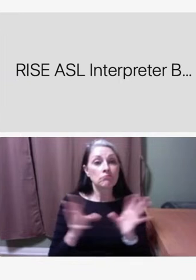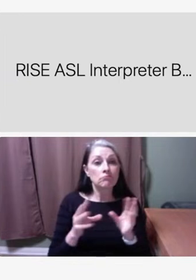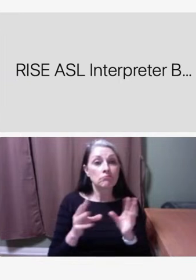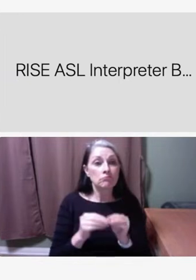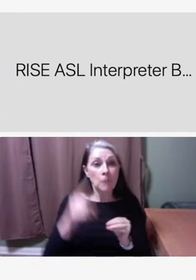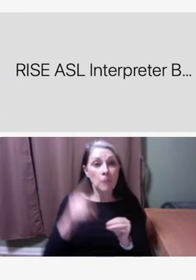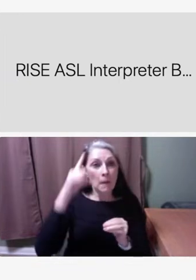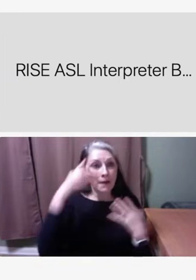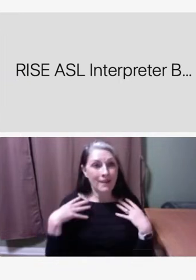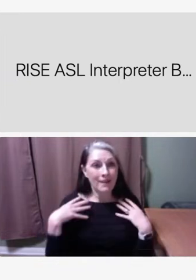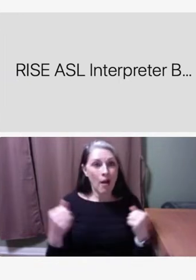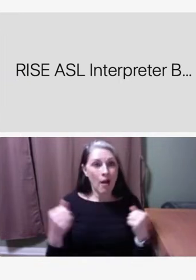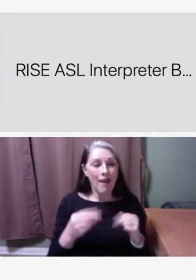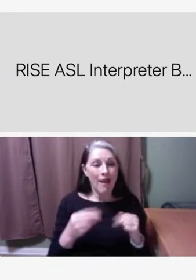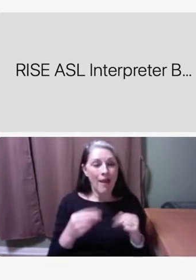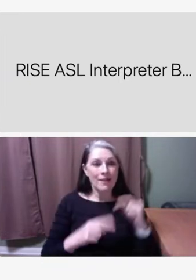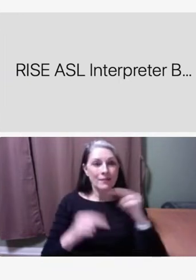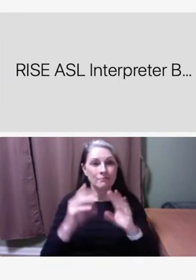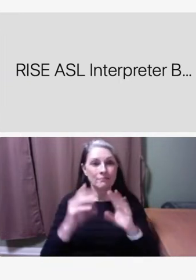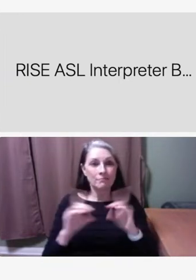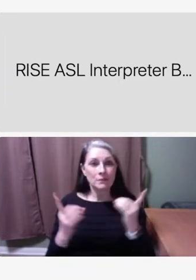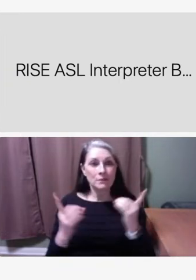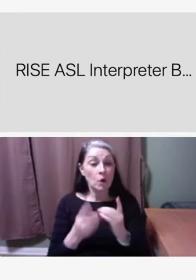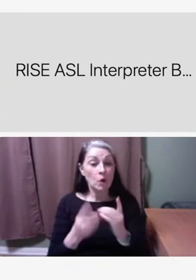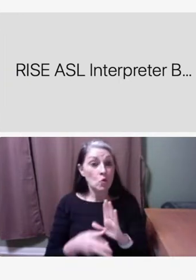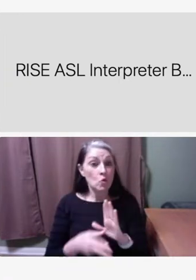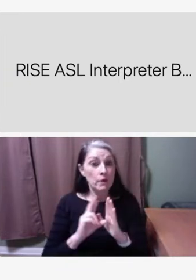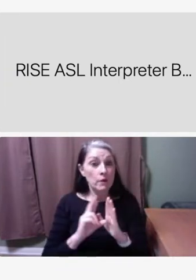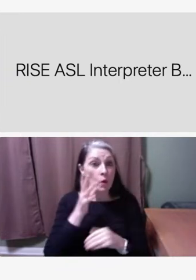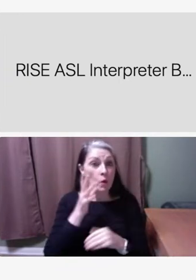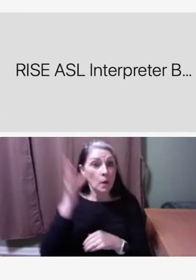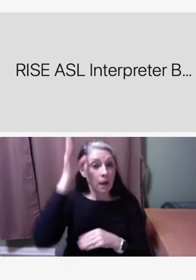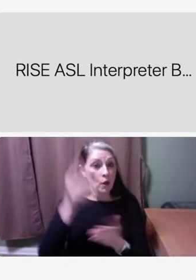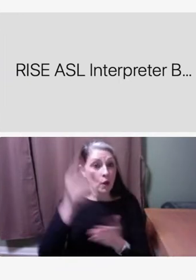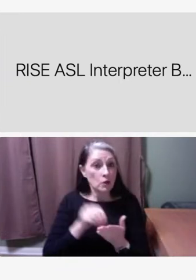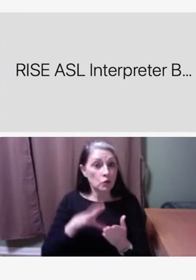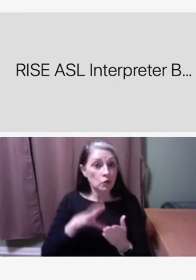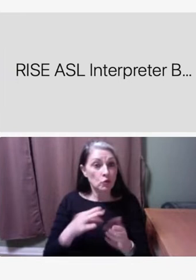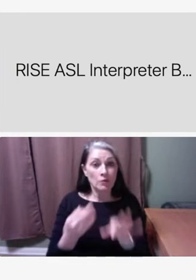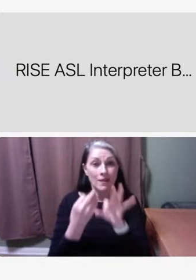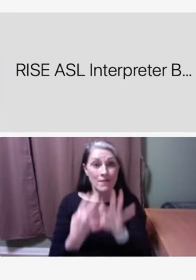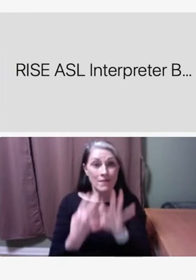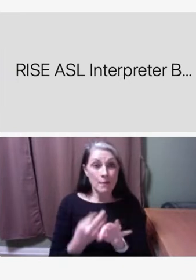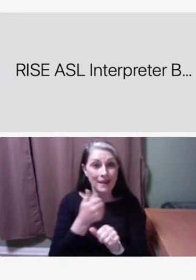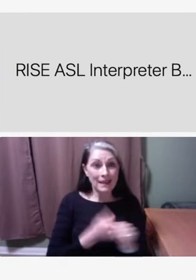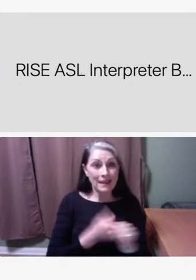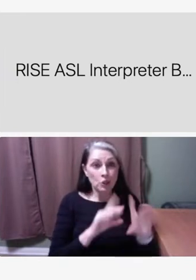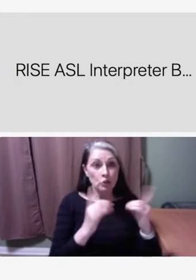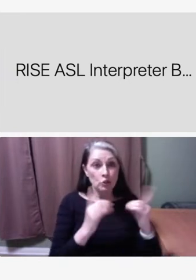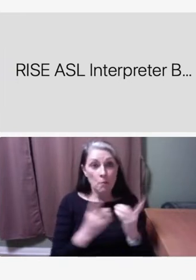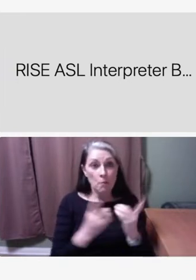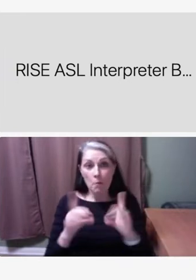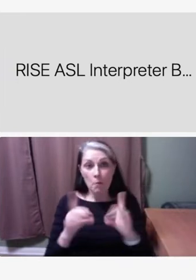is to review the parent and student survey feedback with each department and work collaboratively to determine a plan of